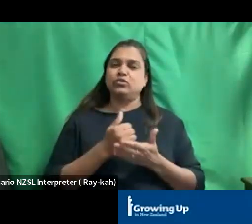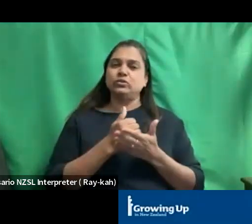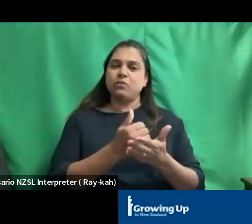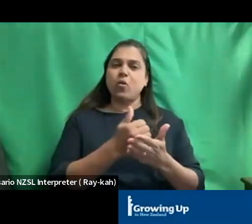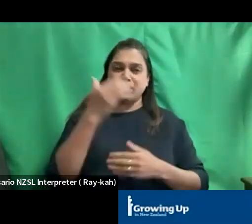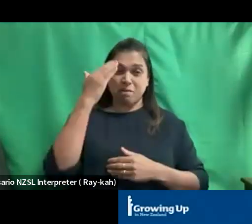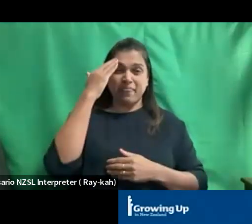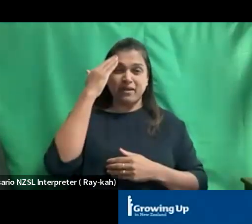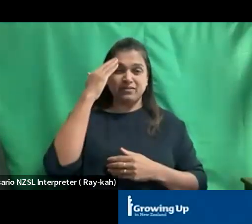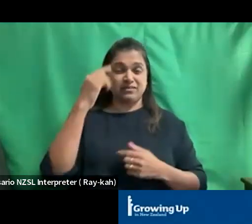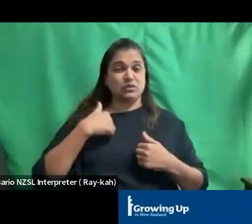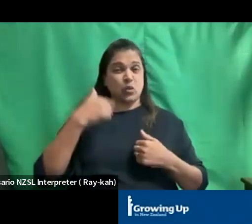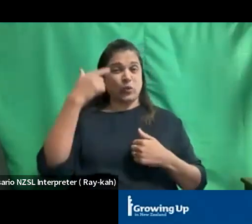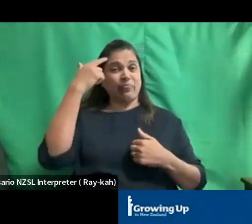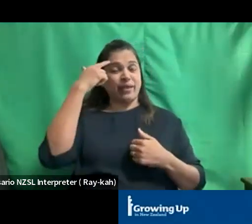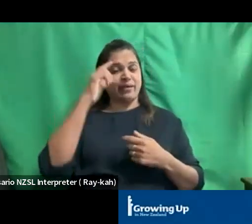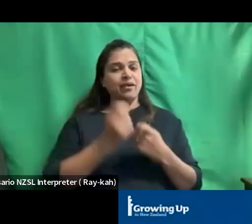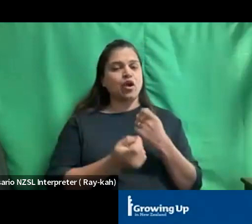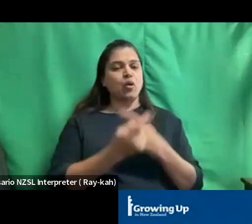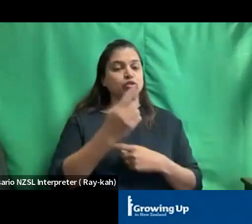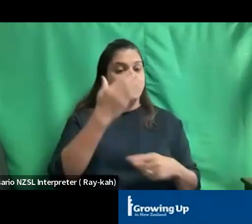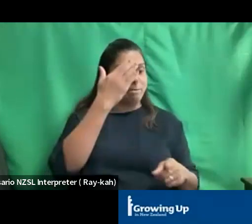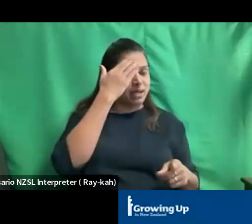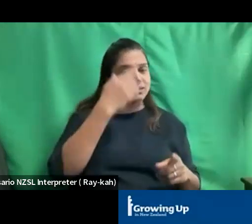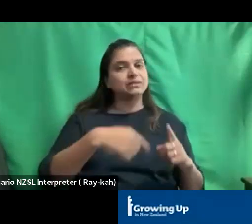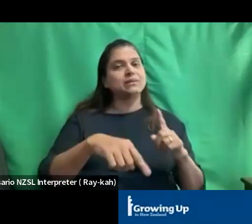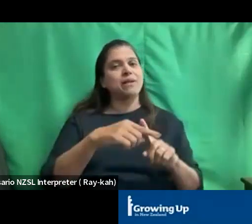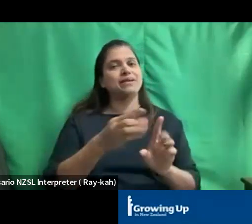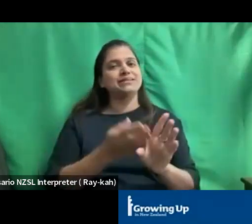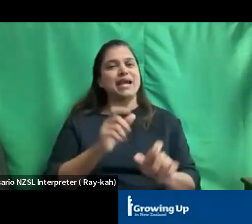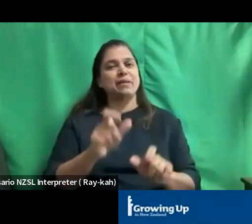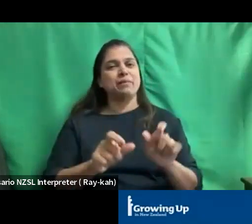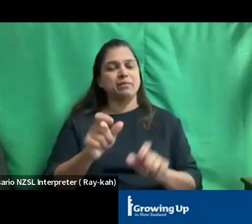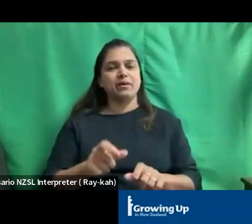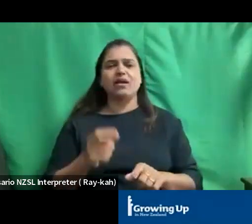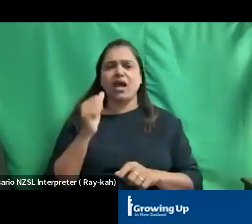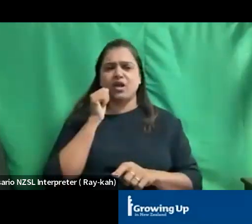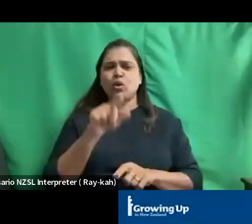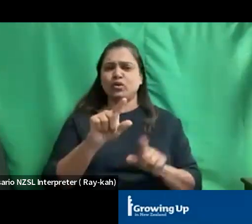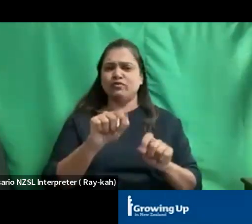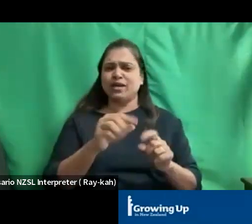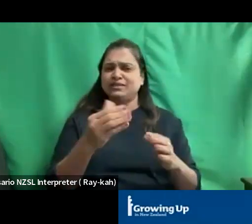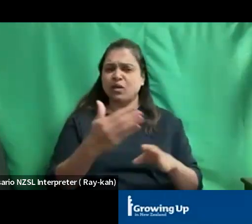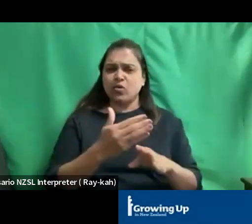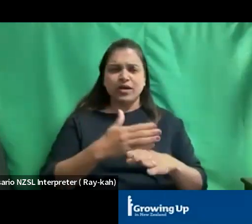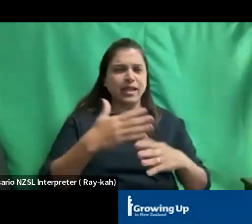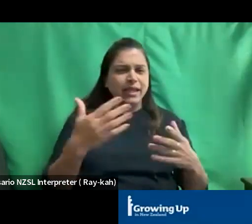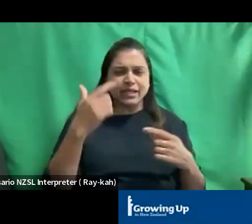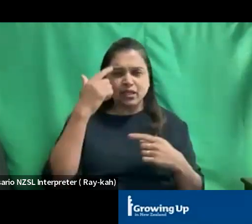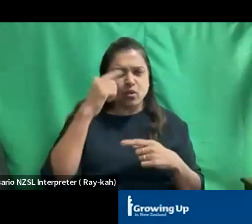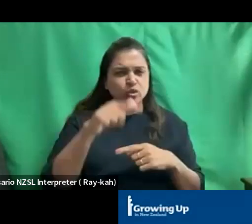well as an opportunity to support the young people to feel well. And I know that you've also done work there. Any thoughts